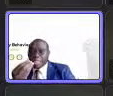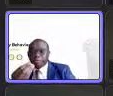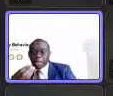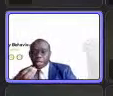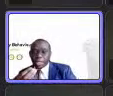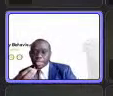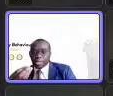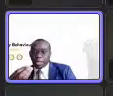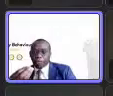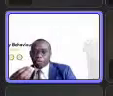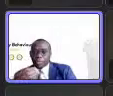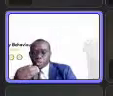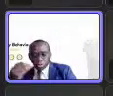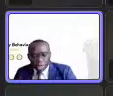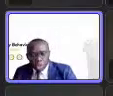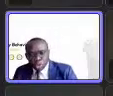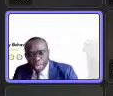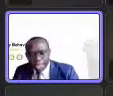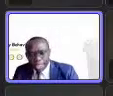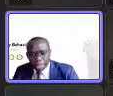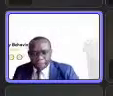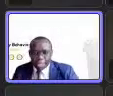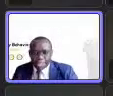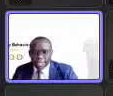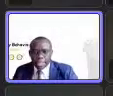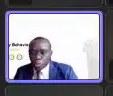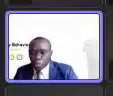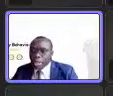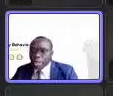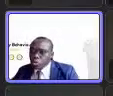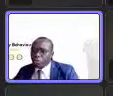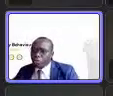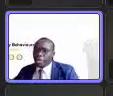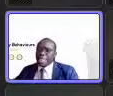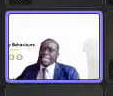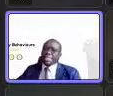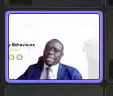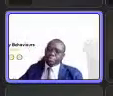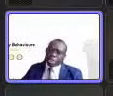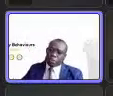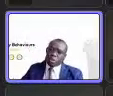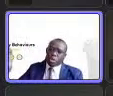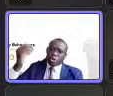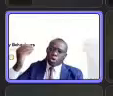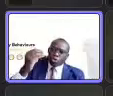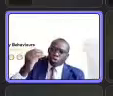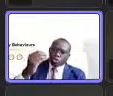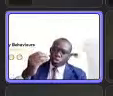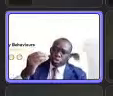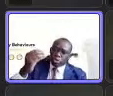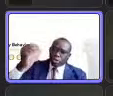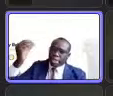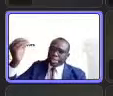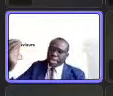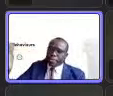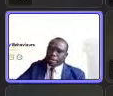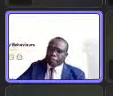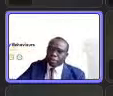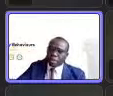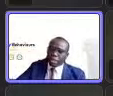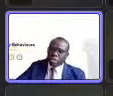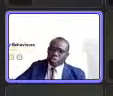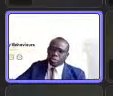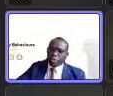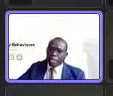it makes it very easy for me to fly to Durban first, to connect to a flight in Cape Town, or to connect